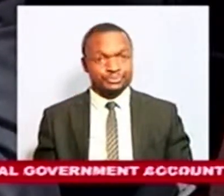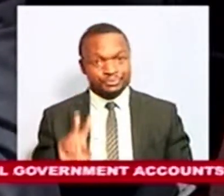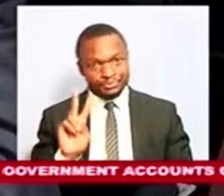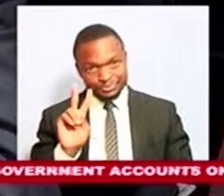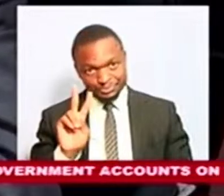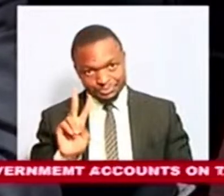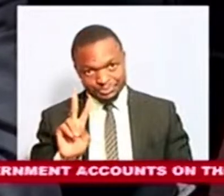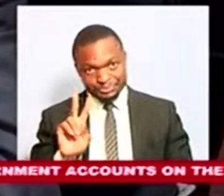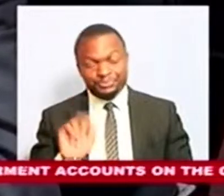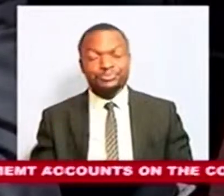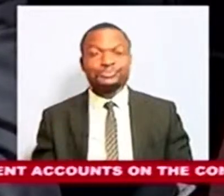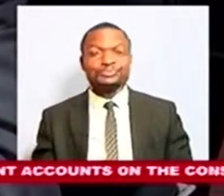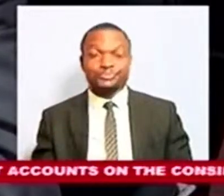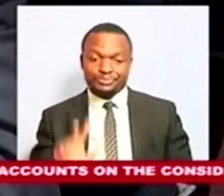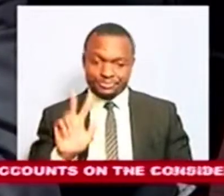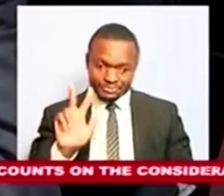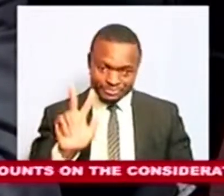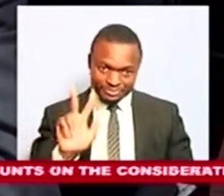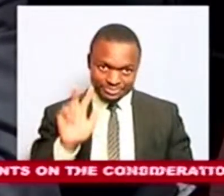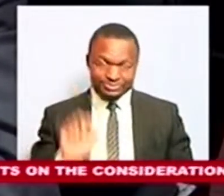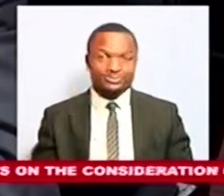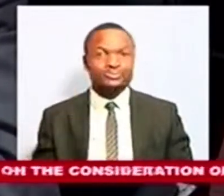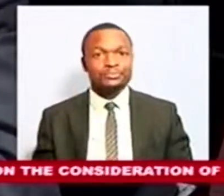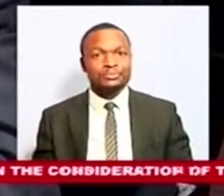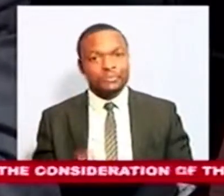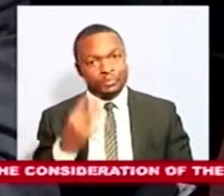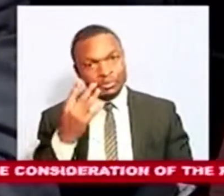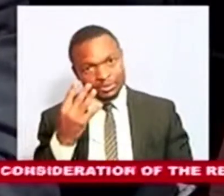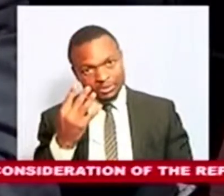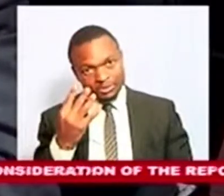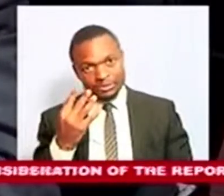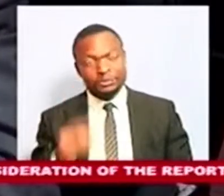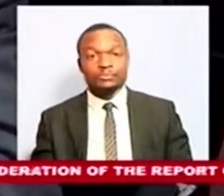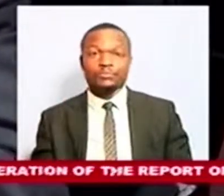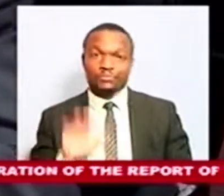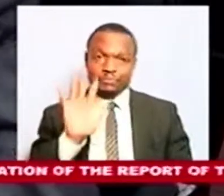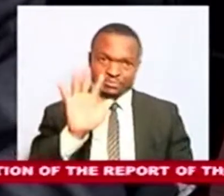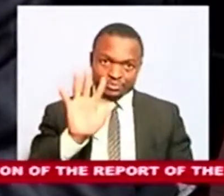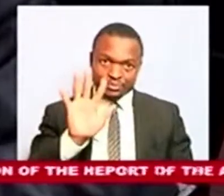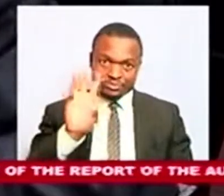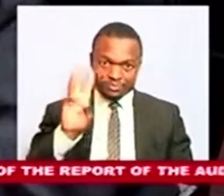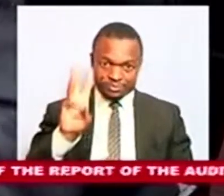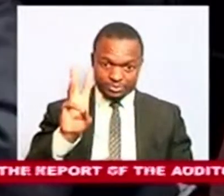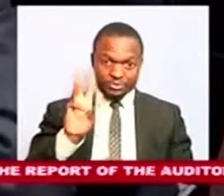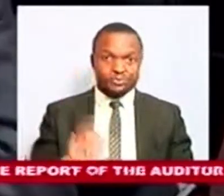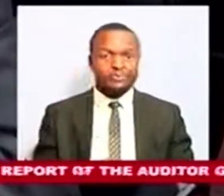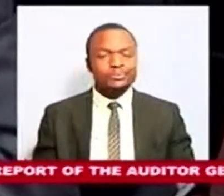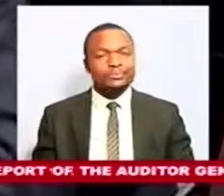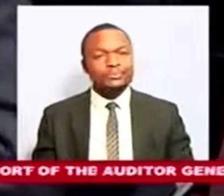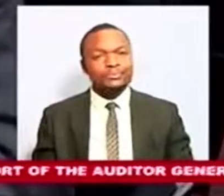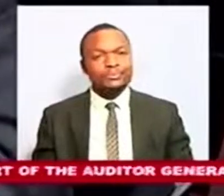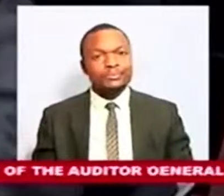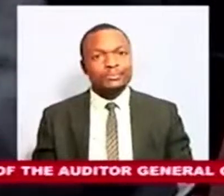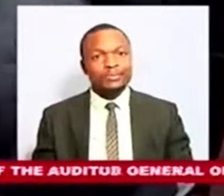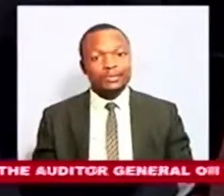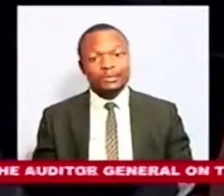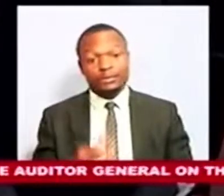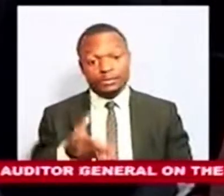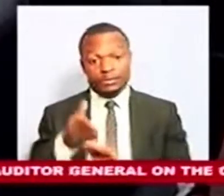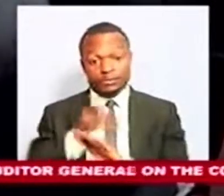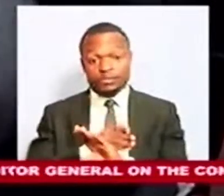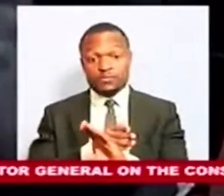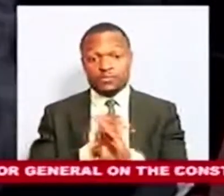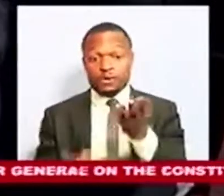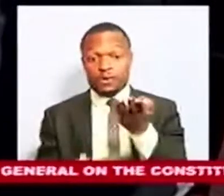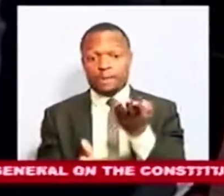2, 3, 4, 5, 6. So just before